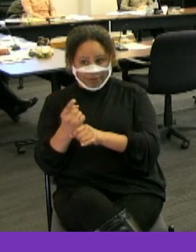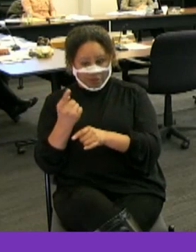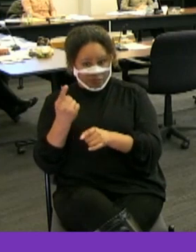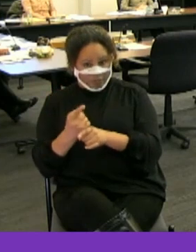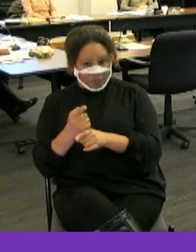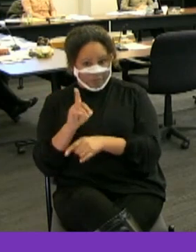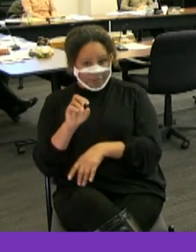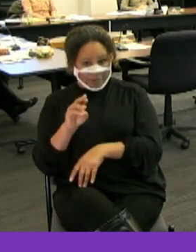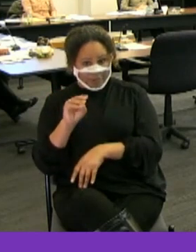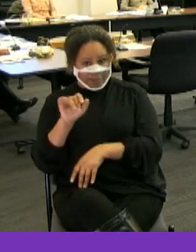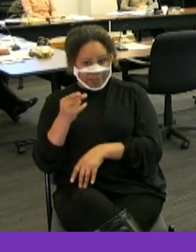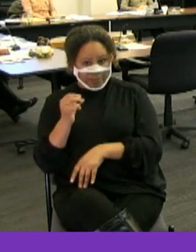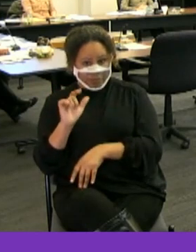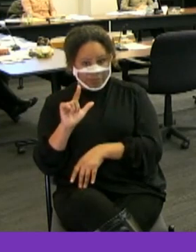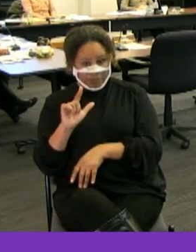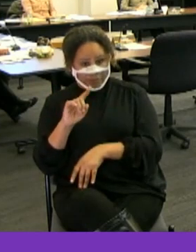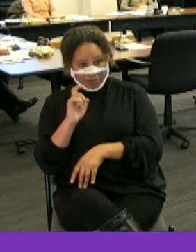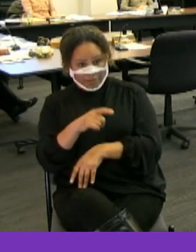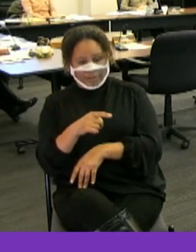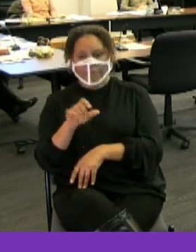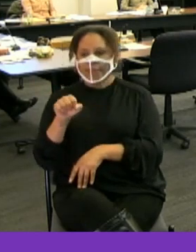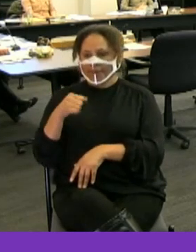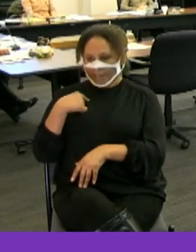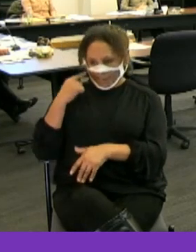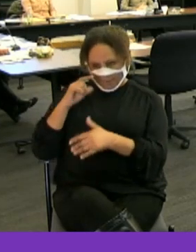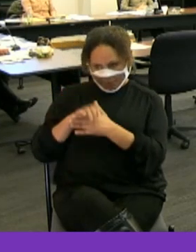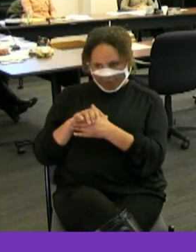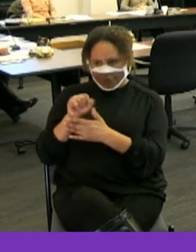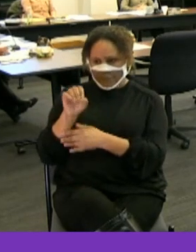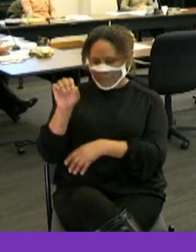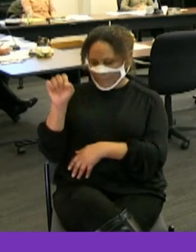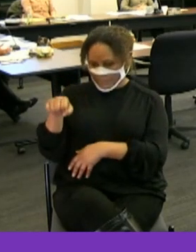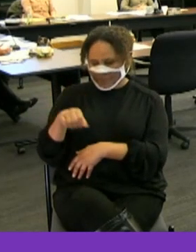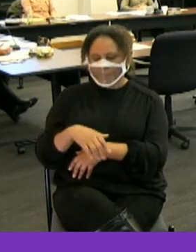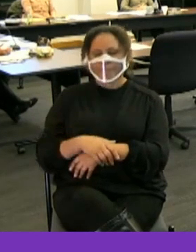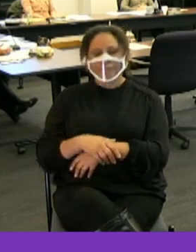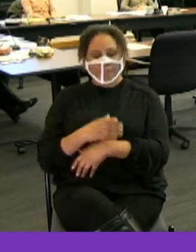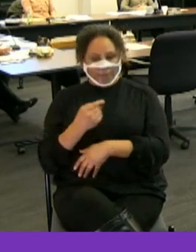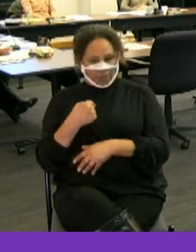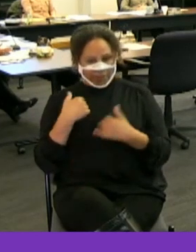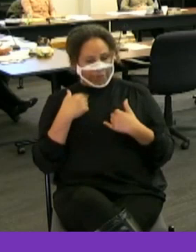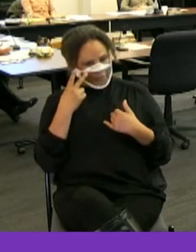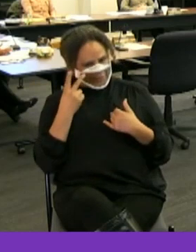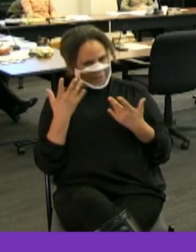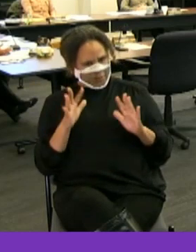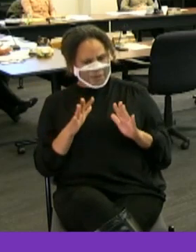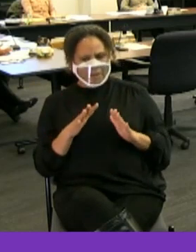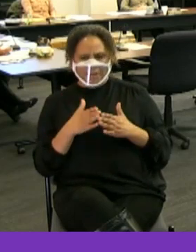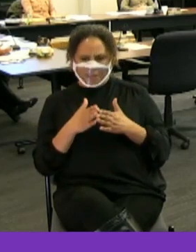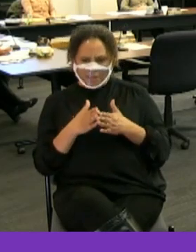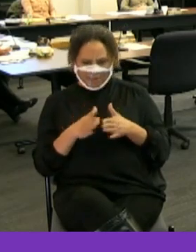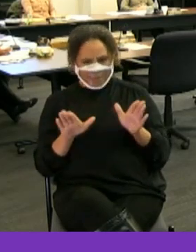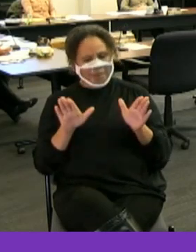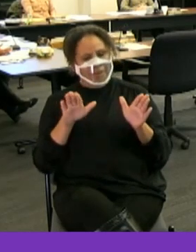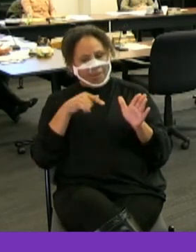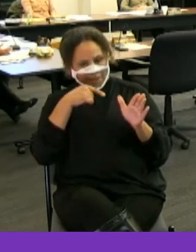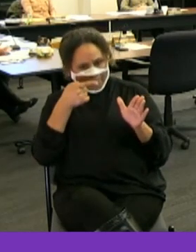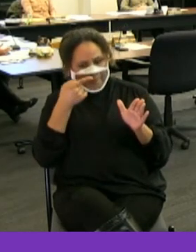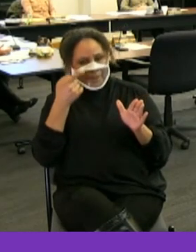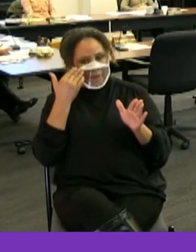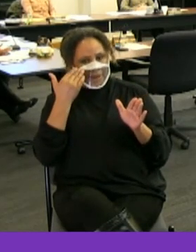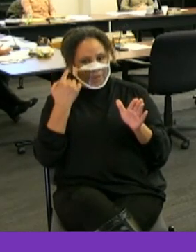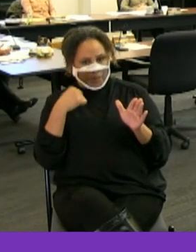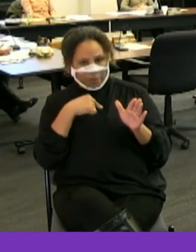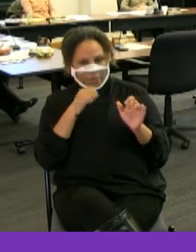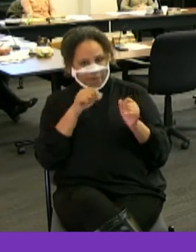Mitchell? I believe so, yes, I don't. Yes, and I've seen it, and it's public knowledge. We can all look it up.